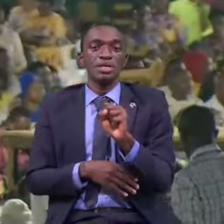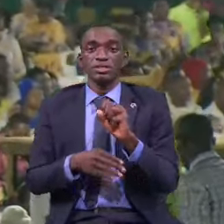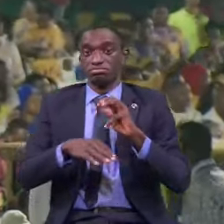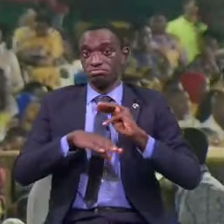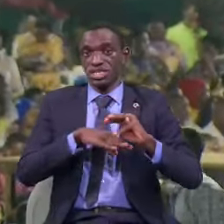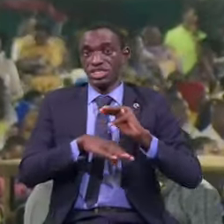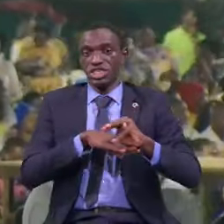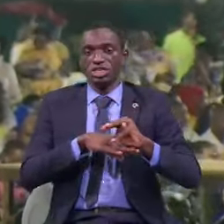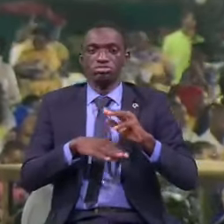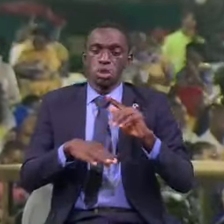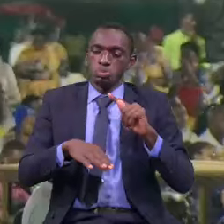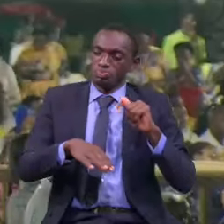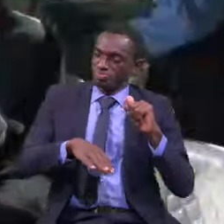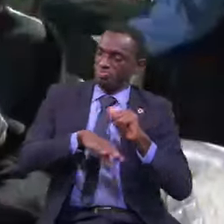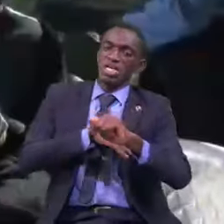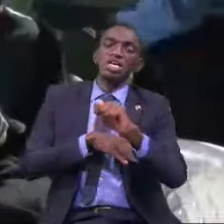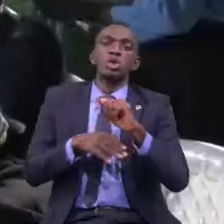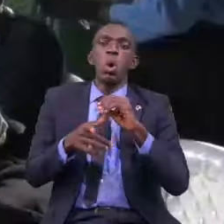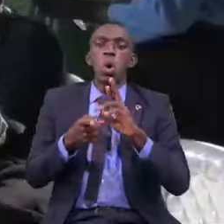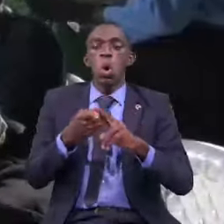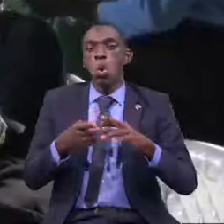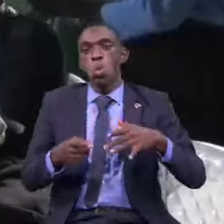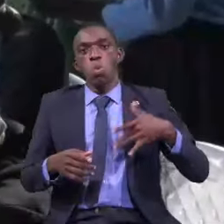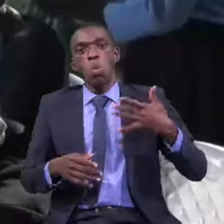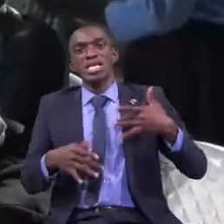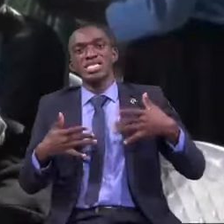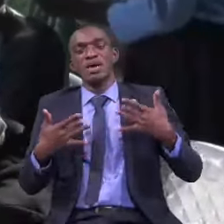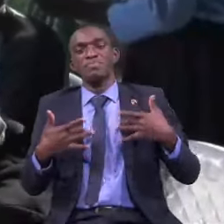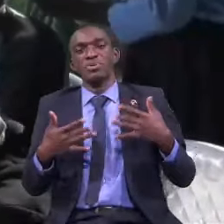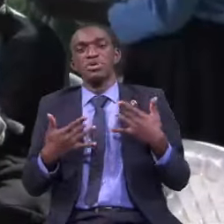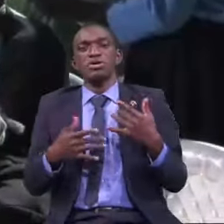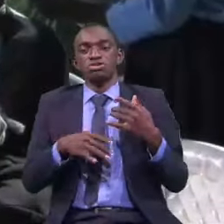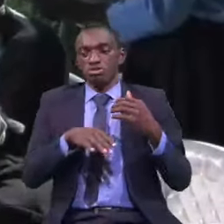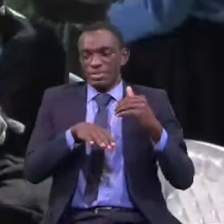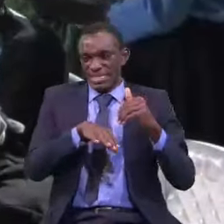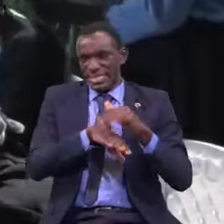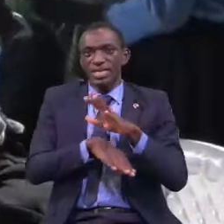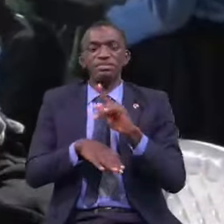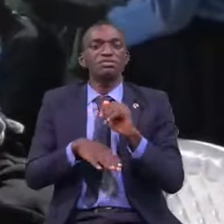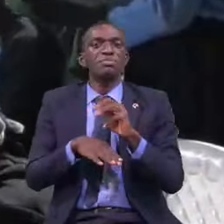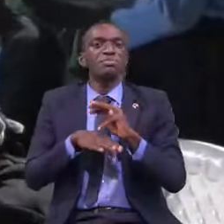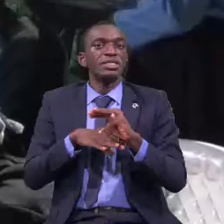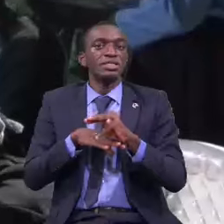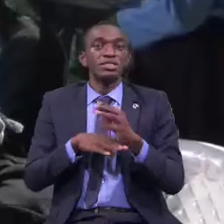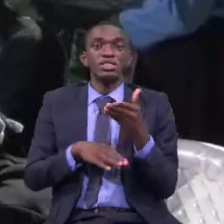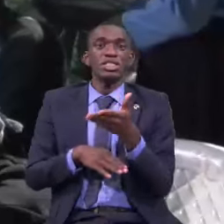or chat on WhatsApp. Please take note of this number